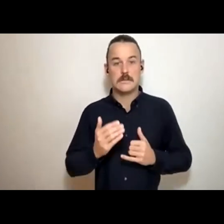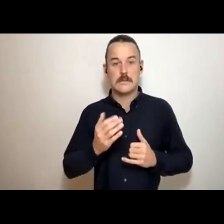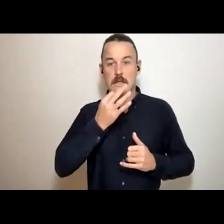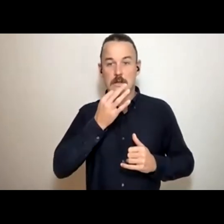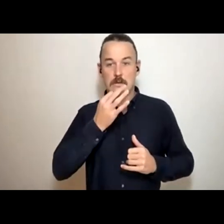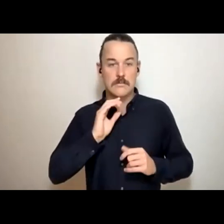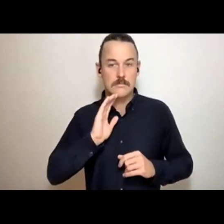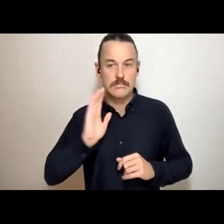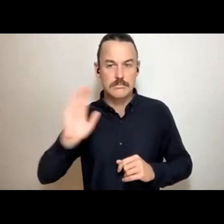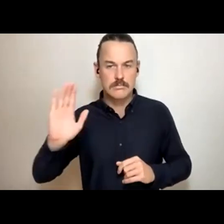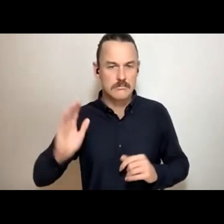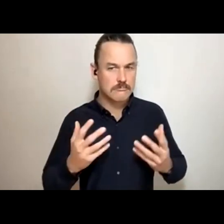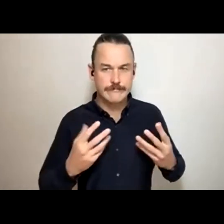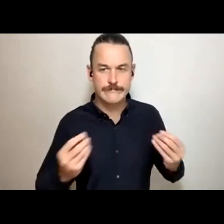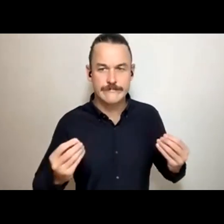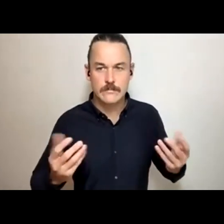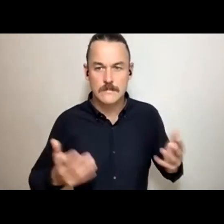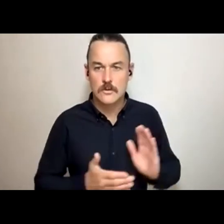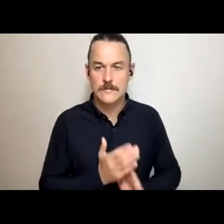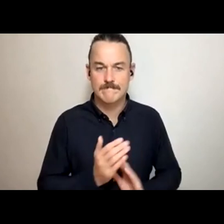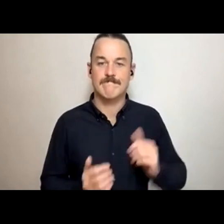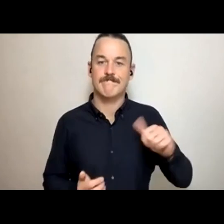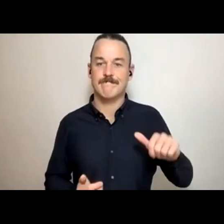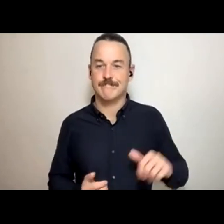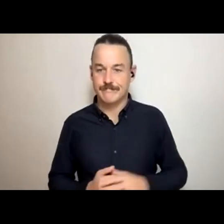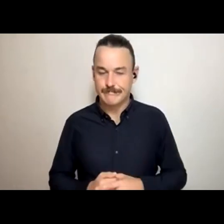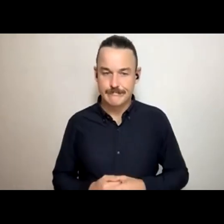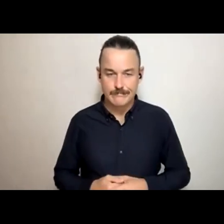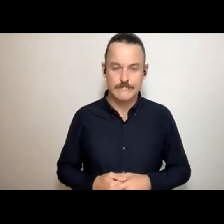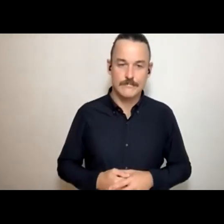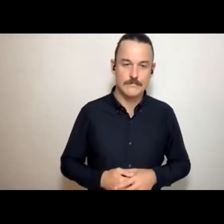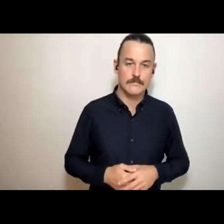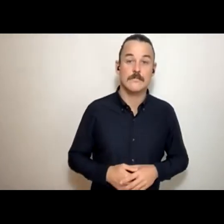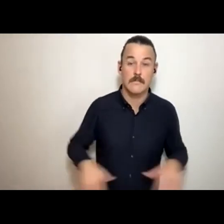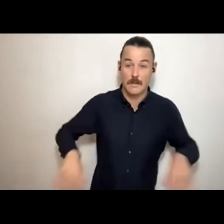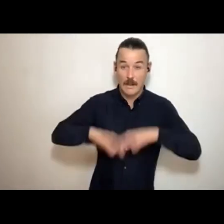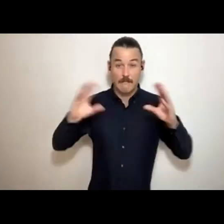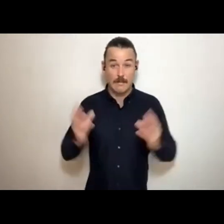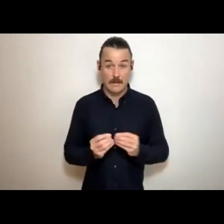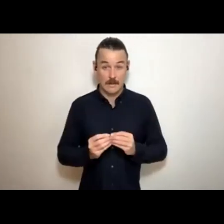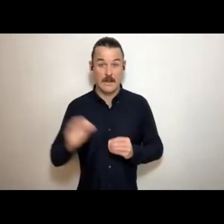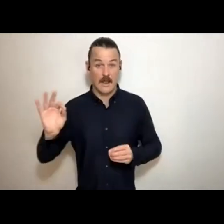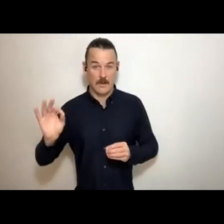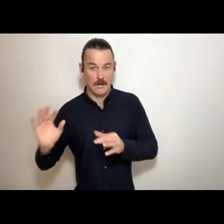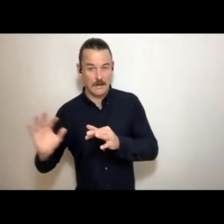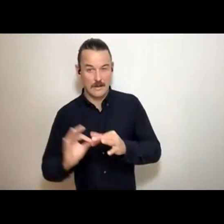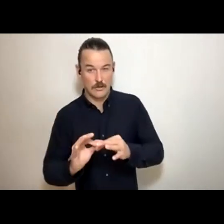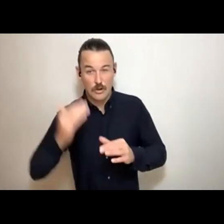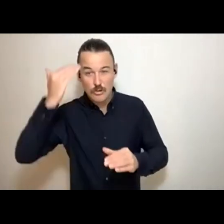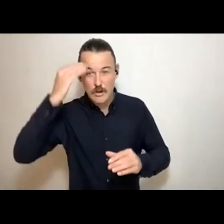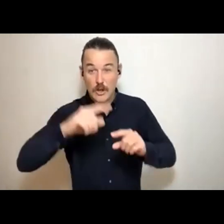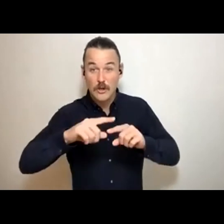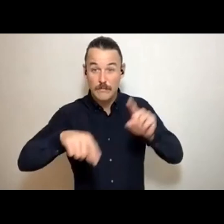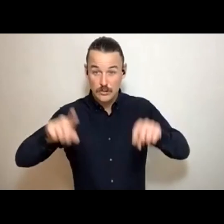Where did that go? So I want to talk about, I'm read, there's a whole, the whole thing is now turning to neurodiversity in the workplace. I have